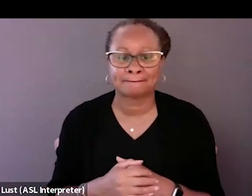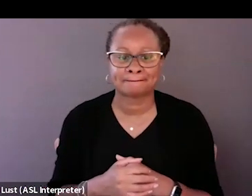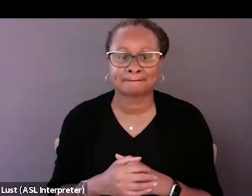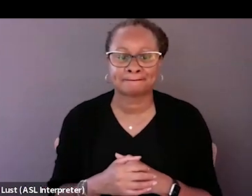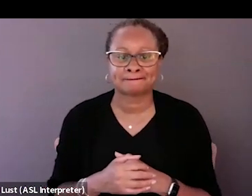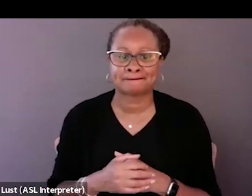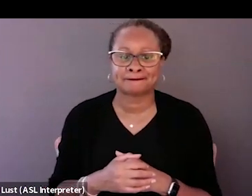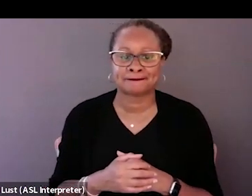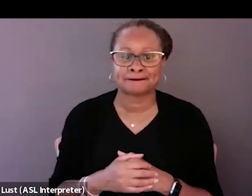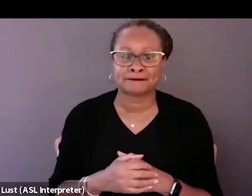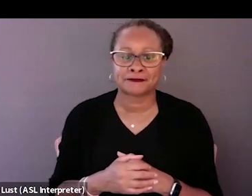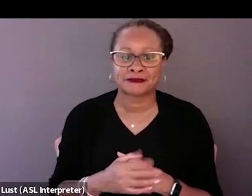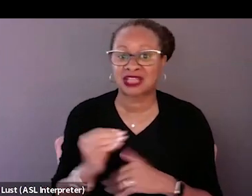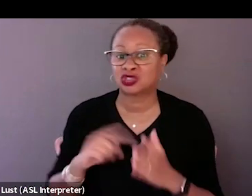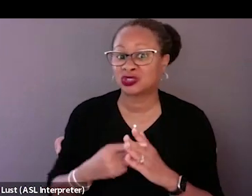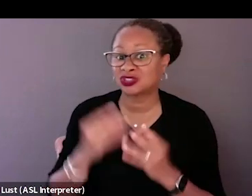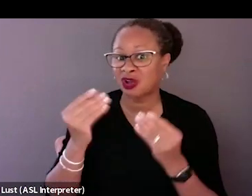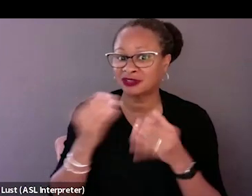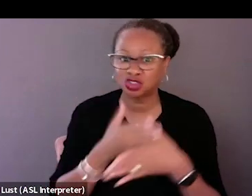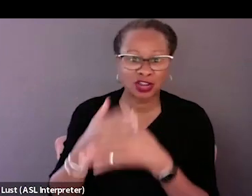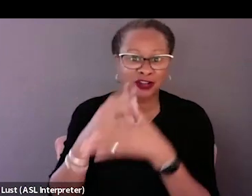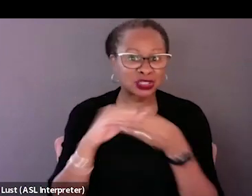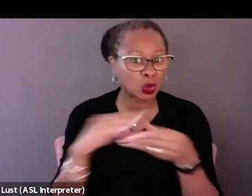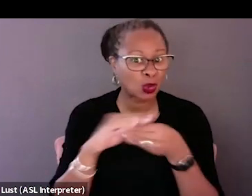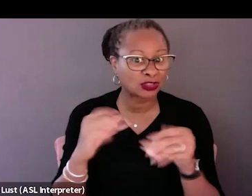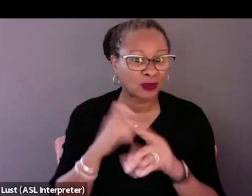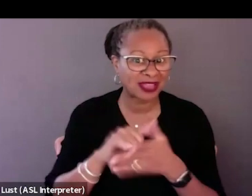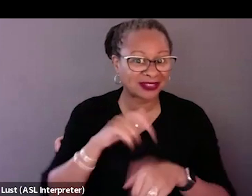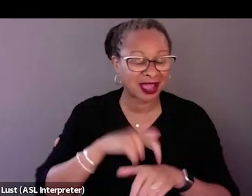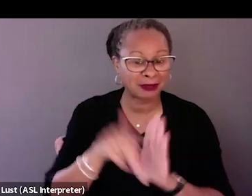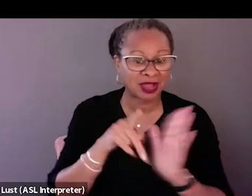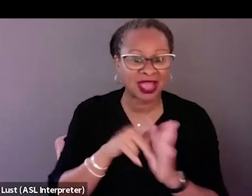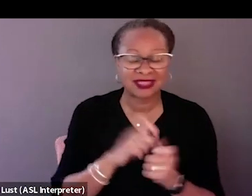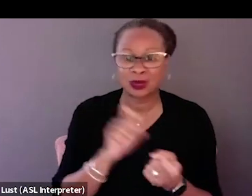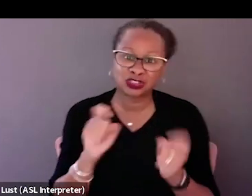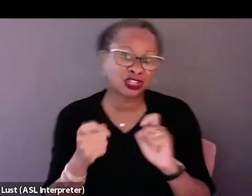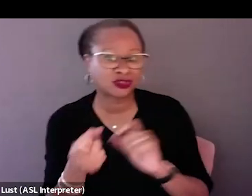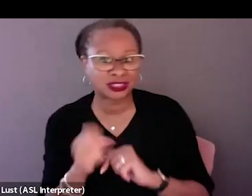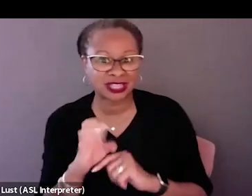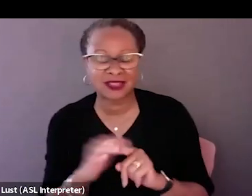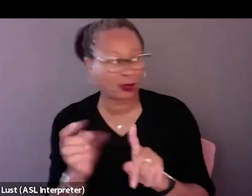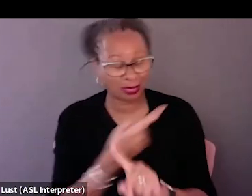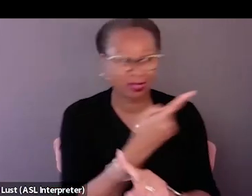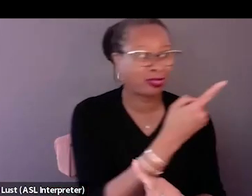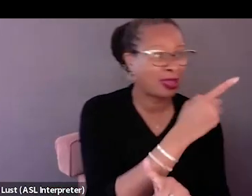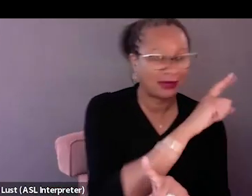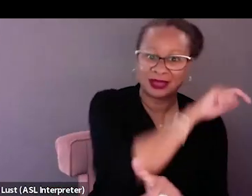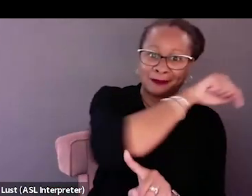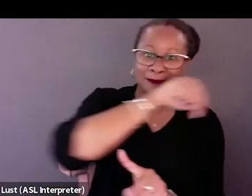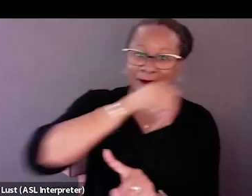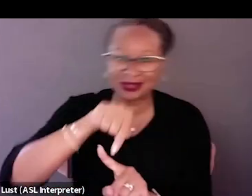she would just start telling these stories, and we would go, and it would take a turn for a second, and we would go off on a tangent, but then we would come back. And